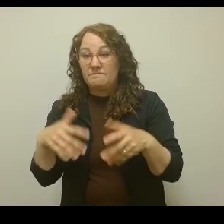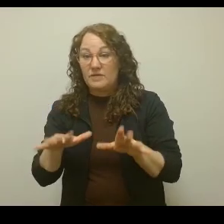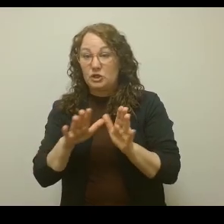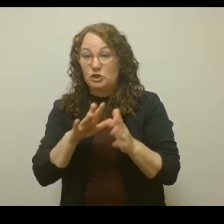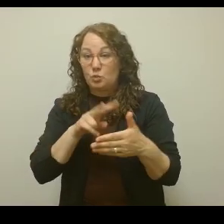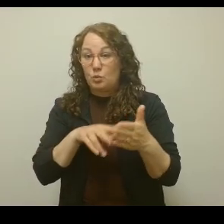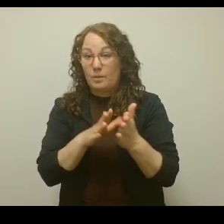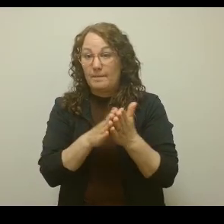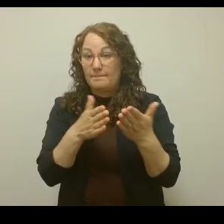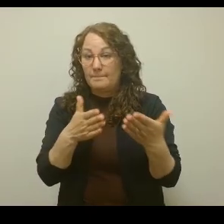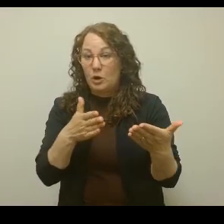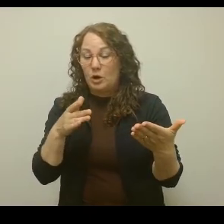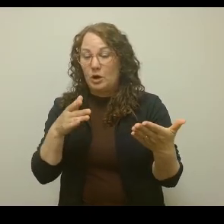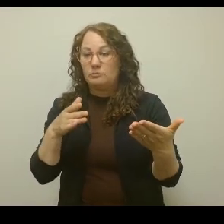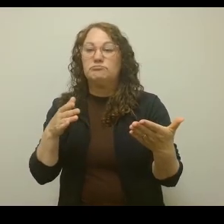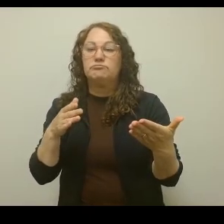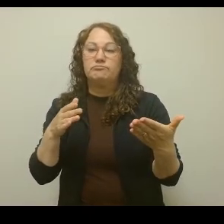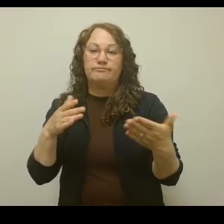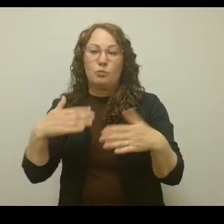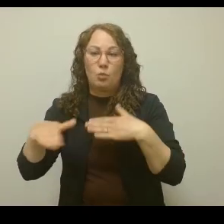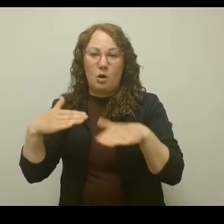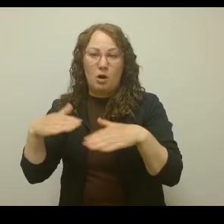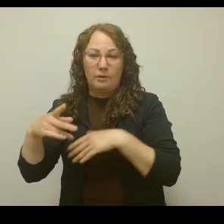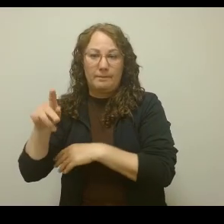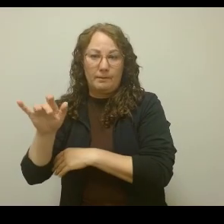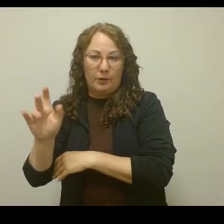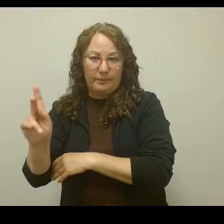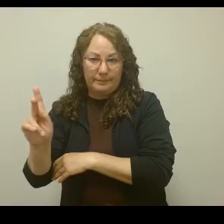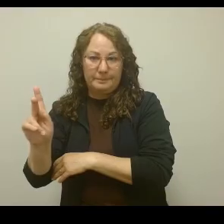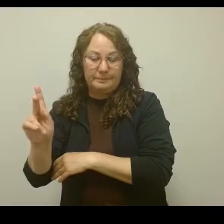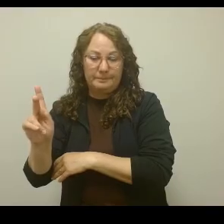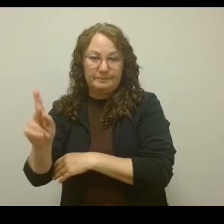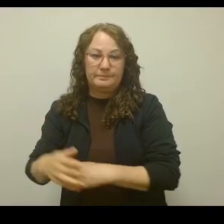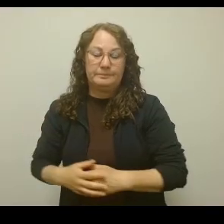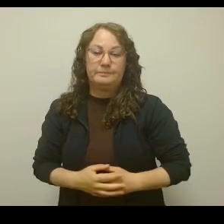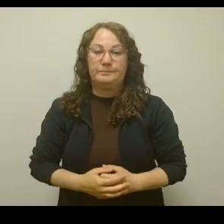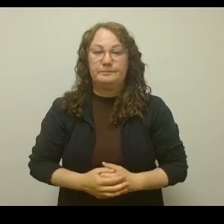book and went for a walk in the park."